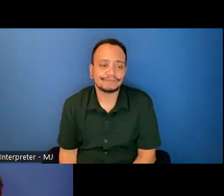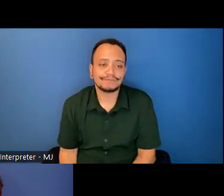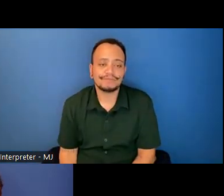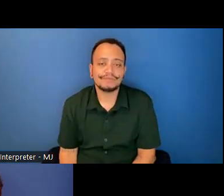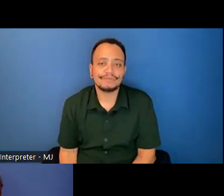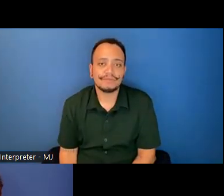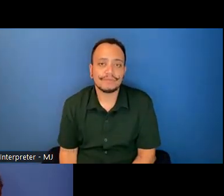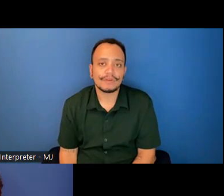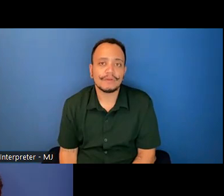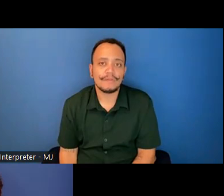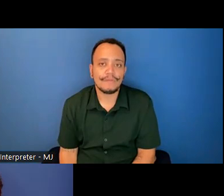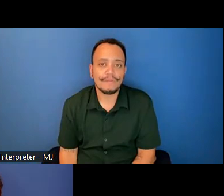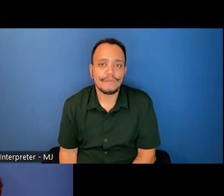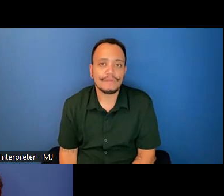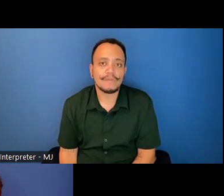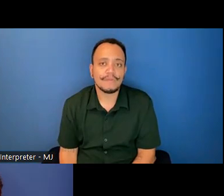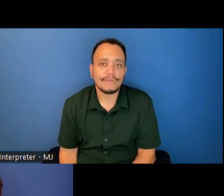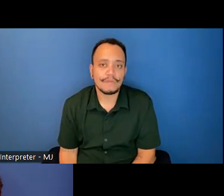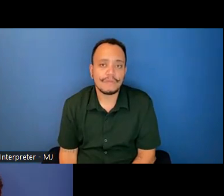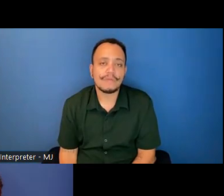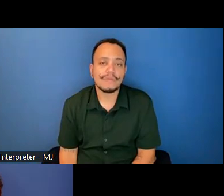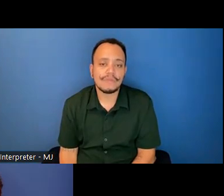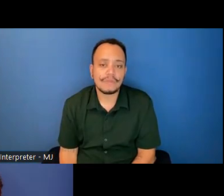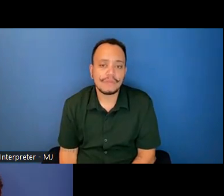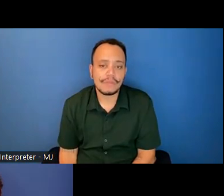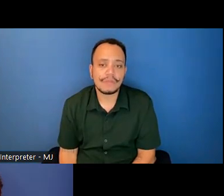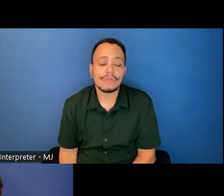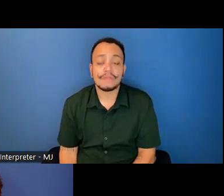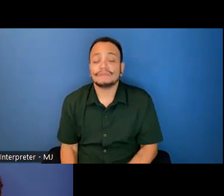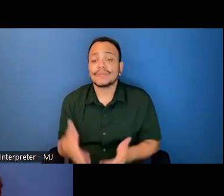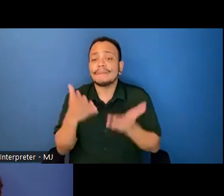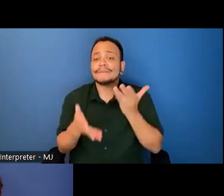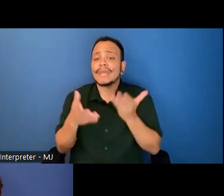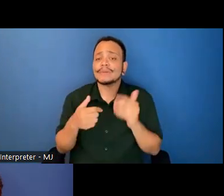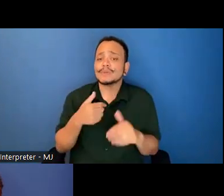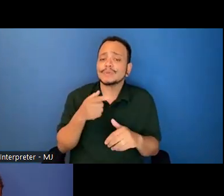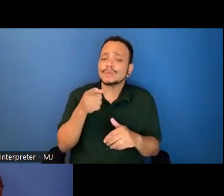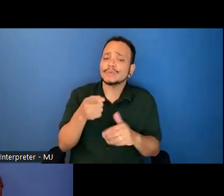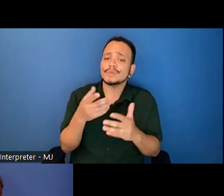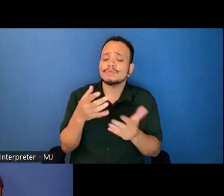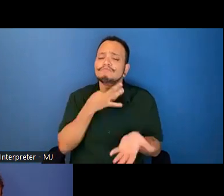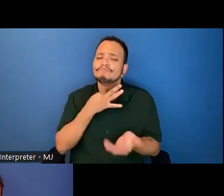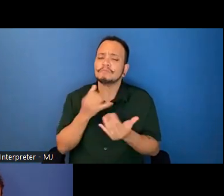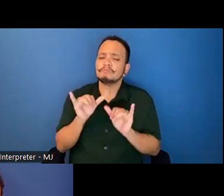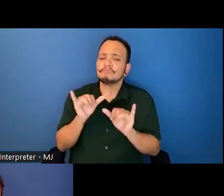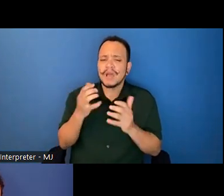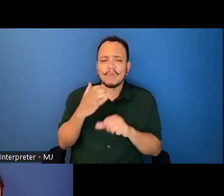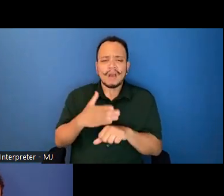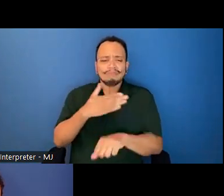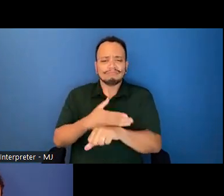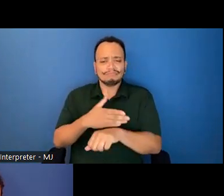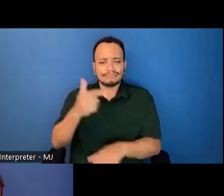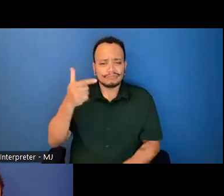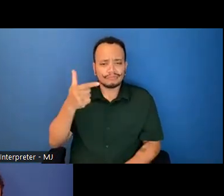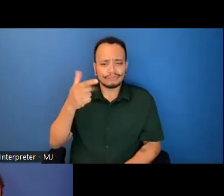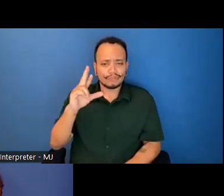like, I wonder what it's like maybe to be a grant writer. And you know, I mean, there are